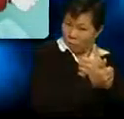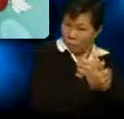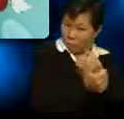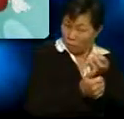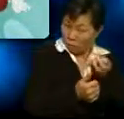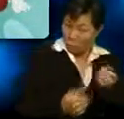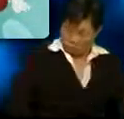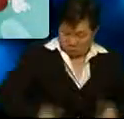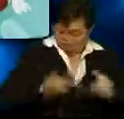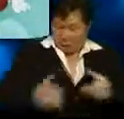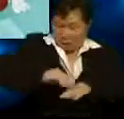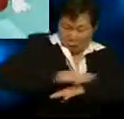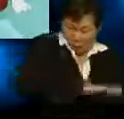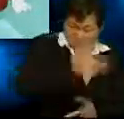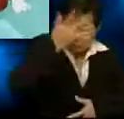cause diseases.